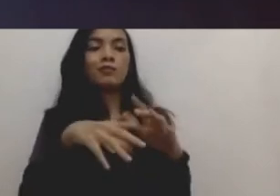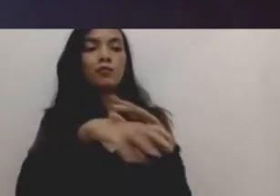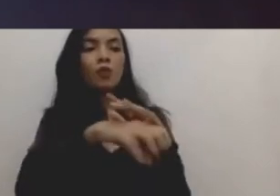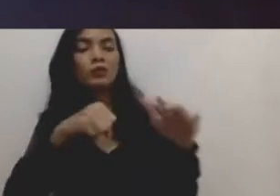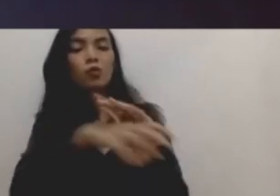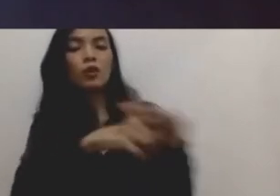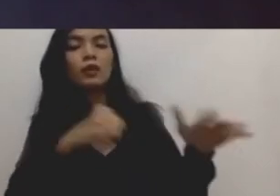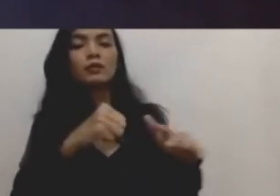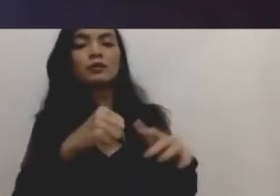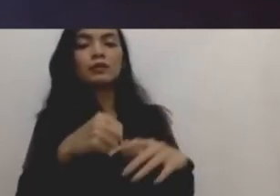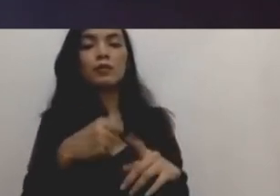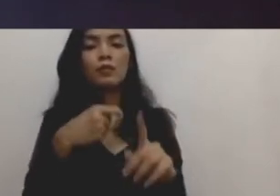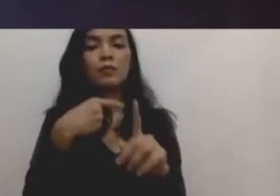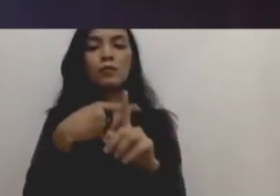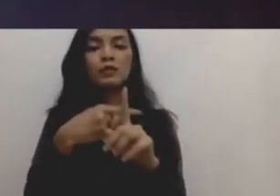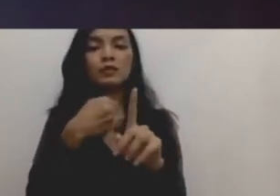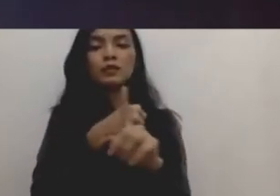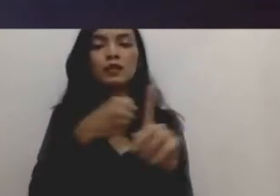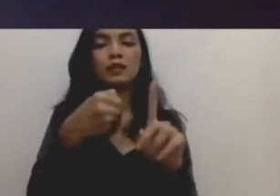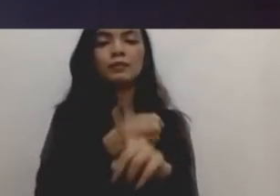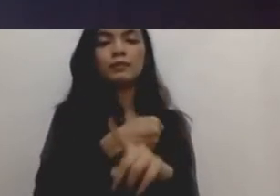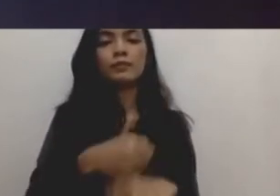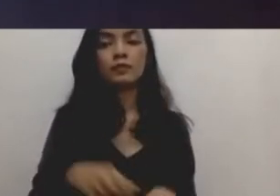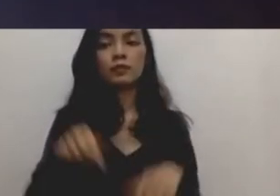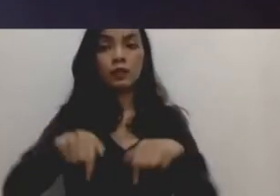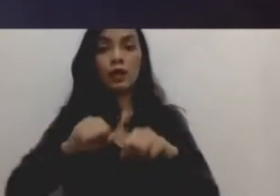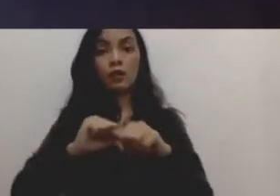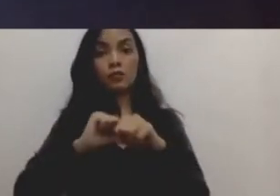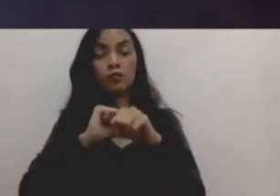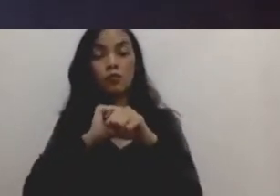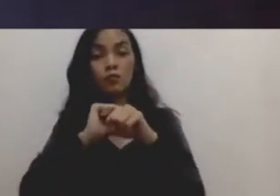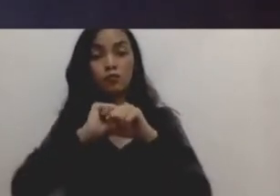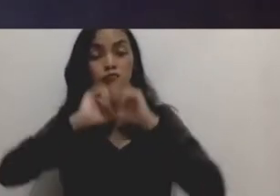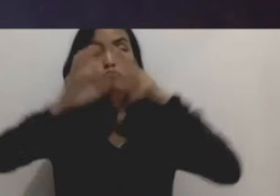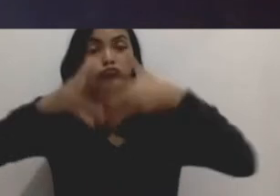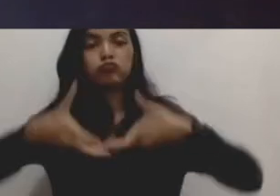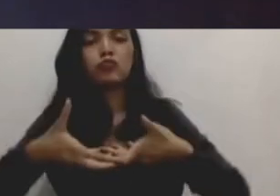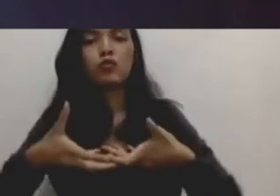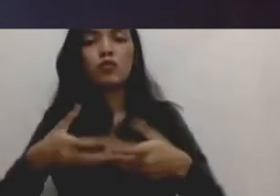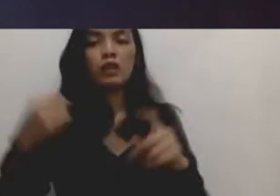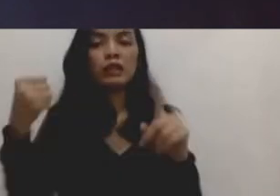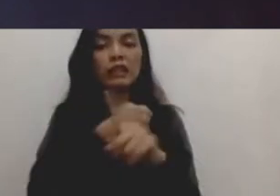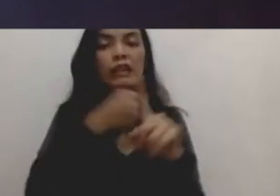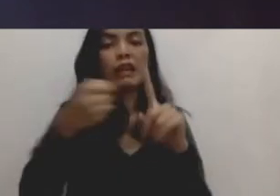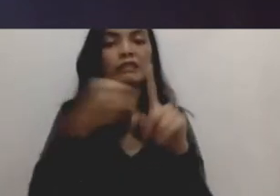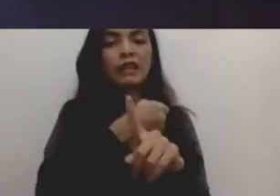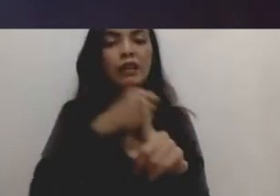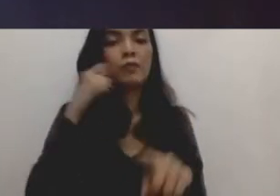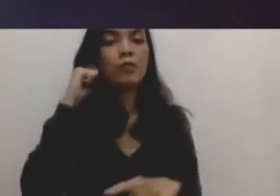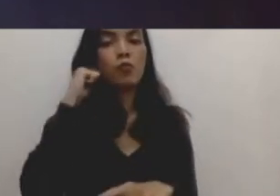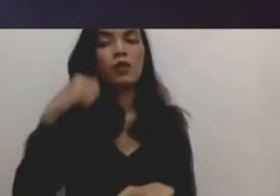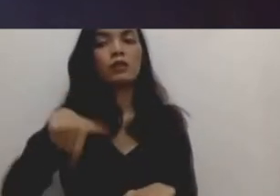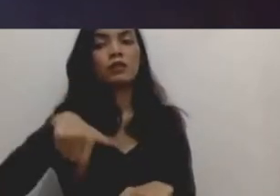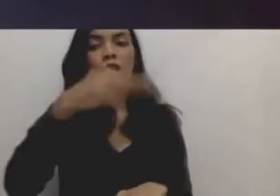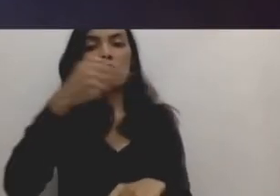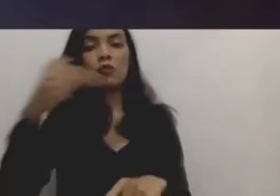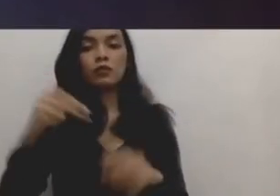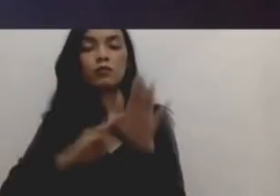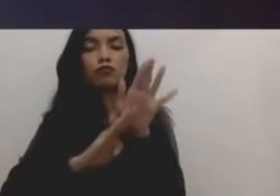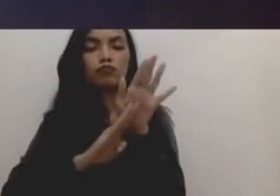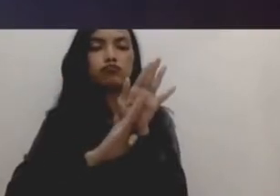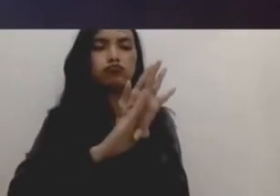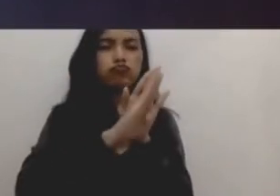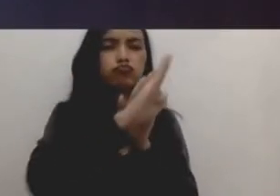abuse. During the COVID-19 pandemic, the number of gender-based violence cases in Indonesia is even more